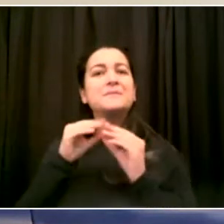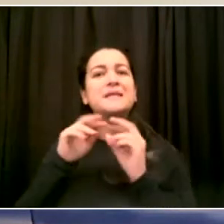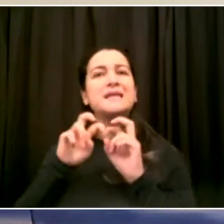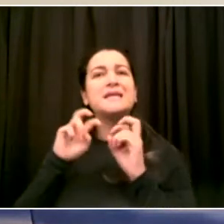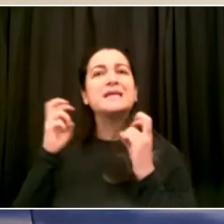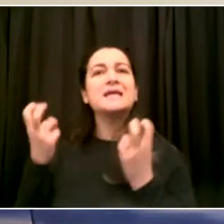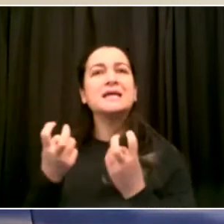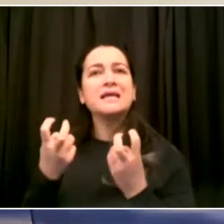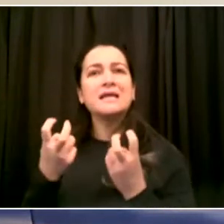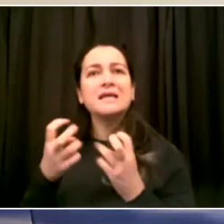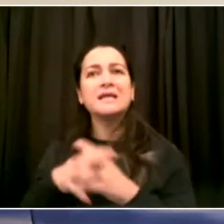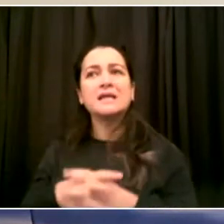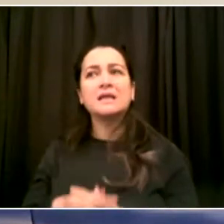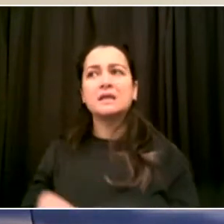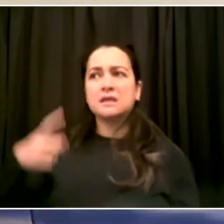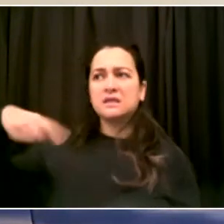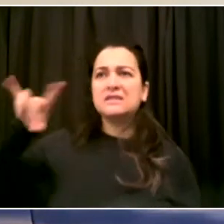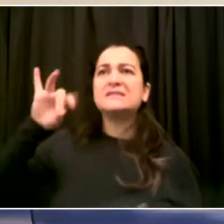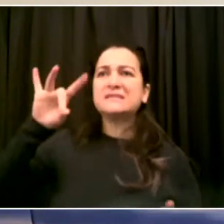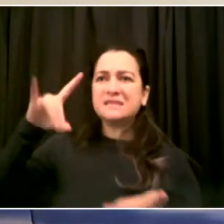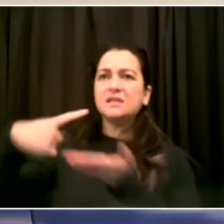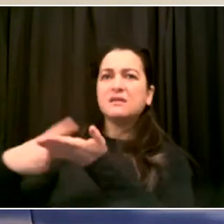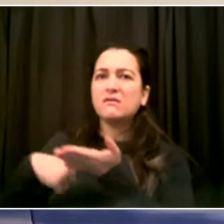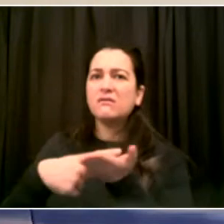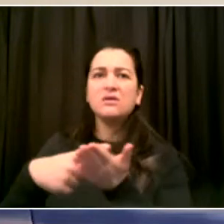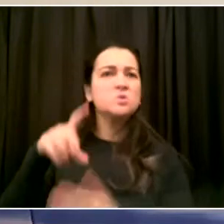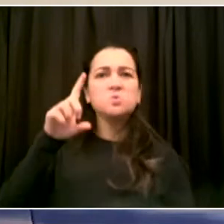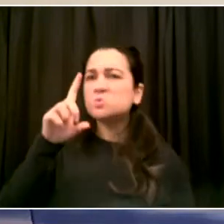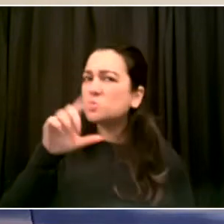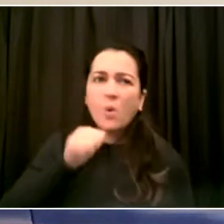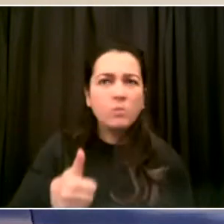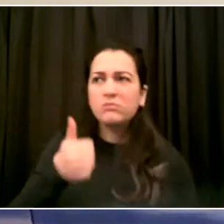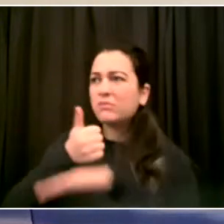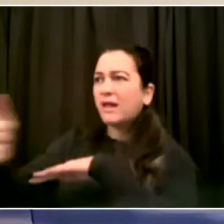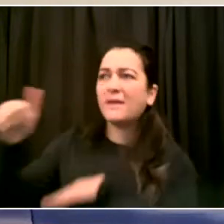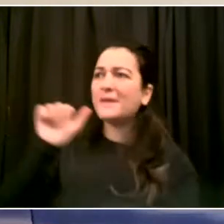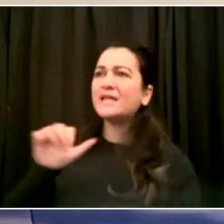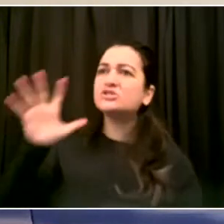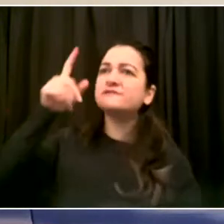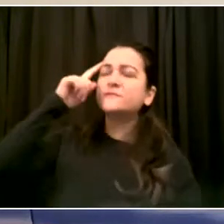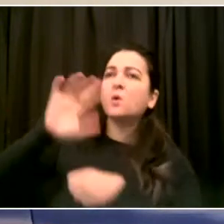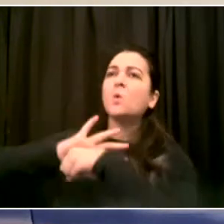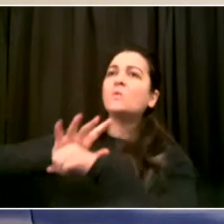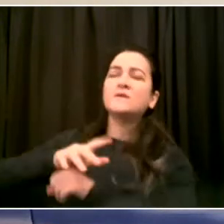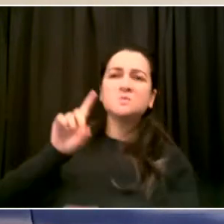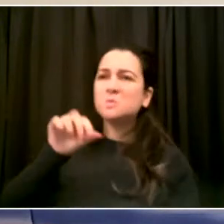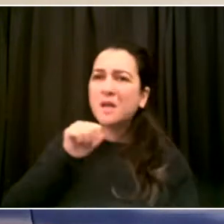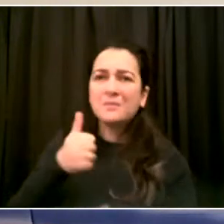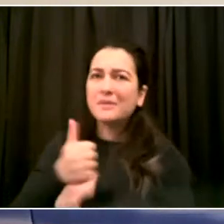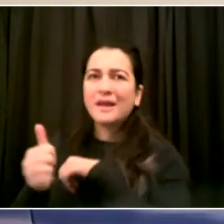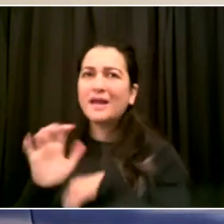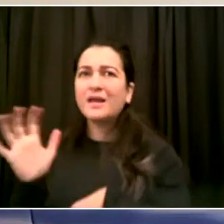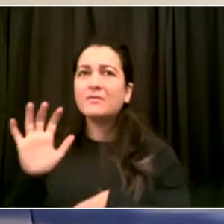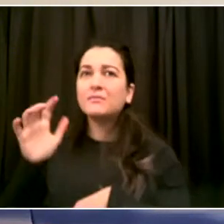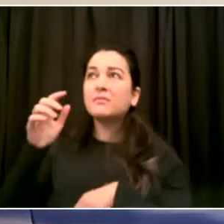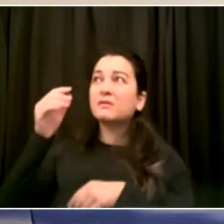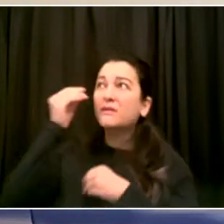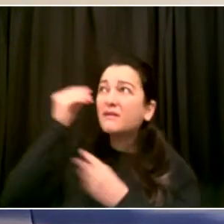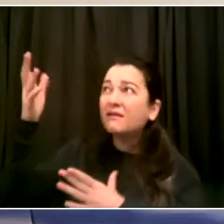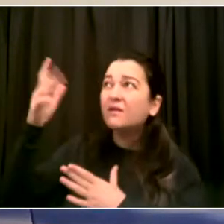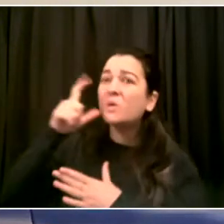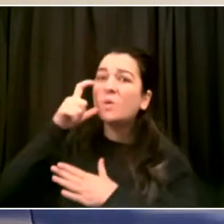COVID-19 outbreak, also warning elected officials and leaders around the country to not single out Asian